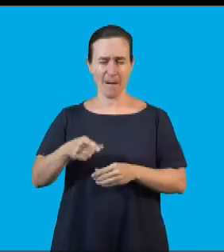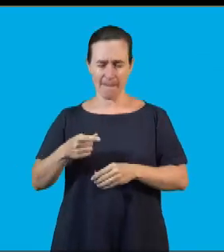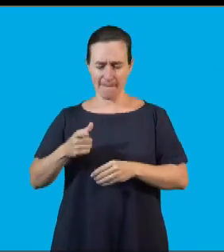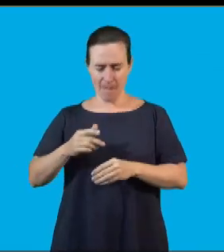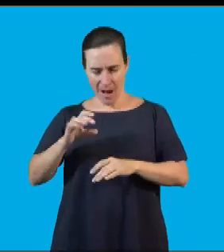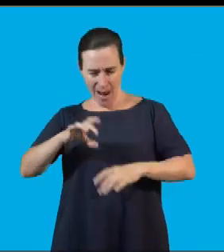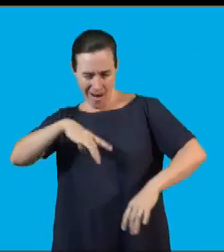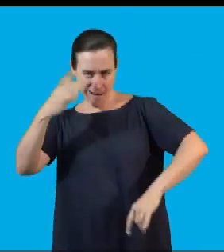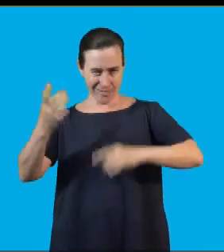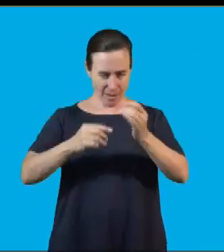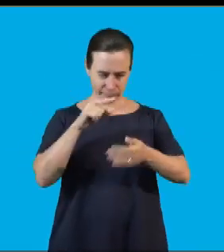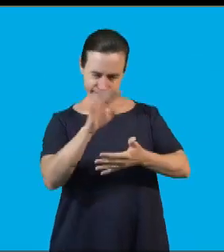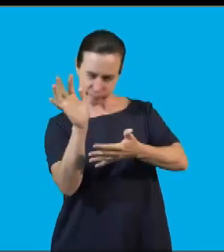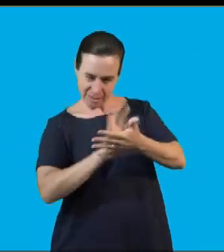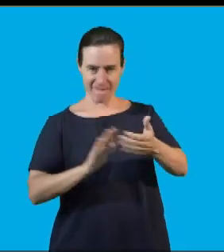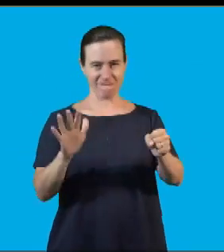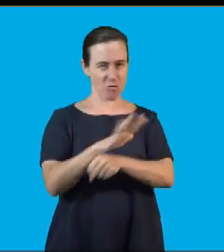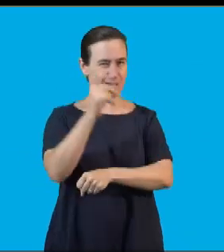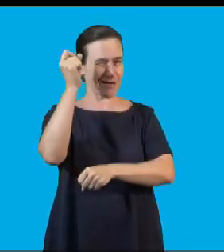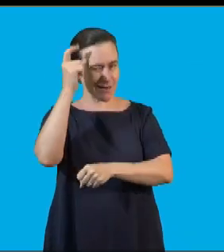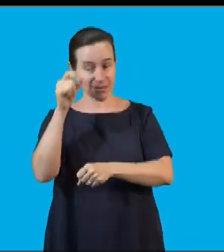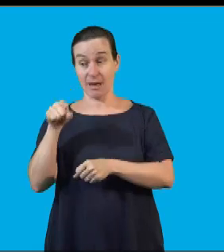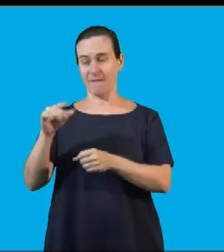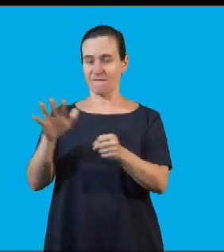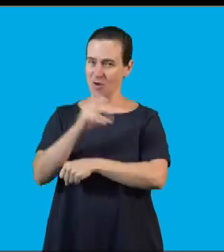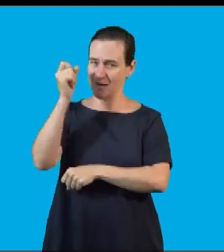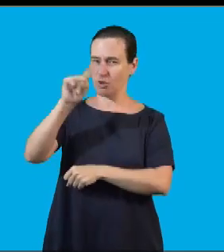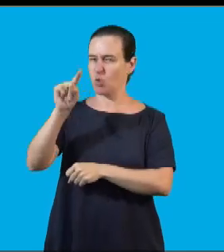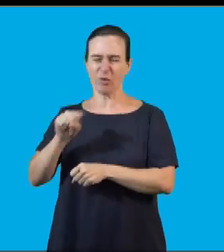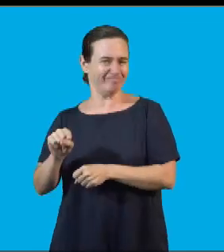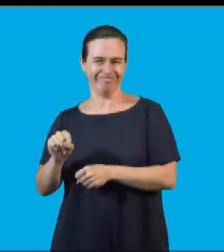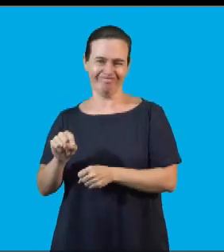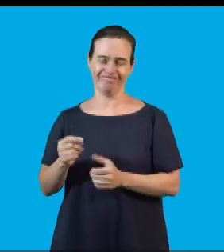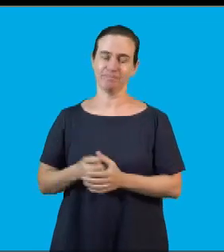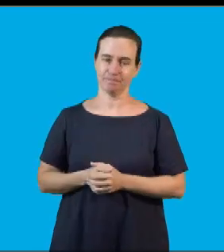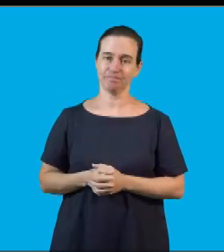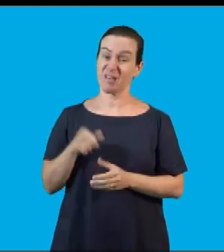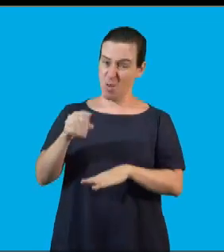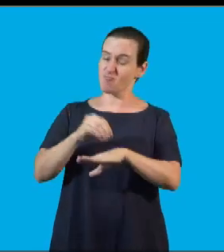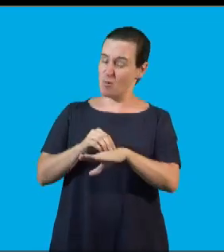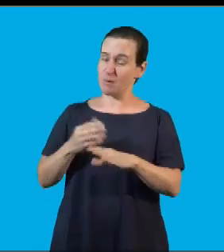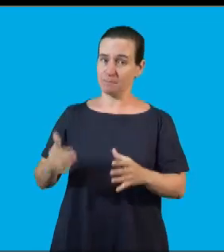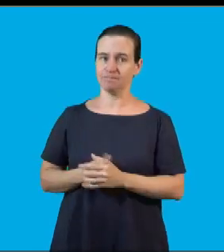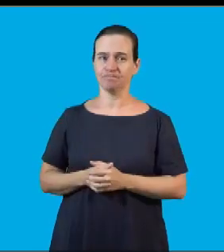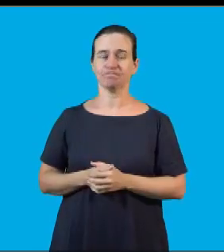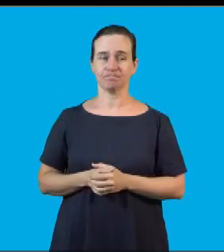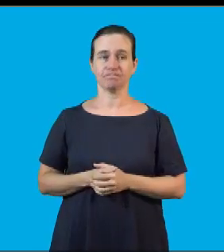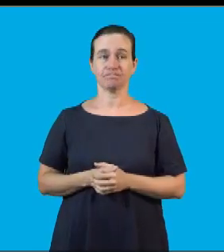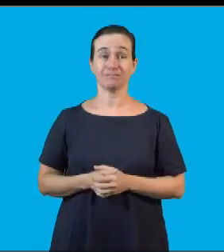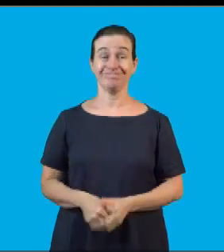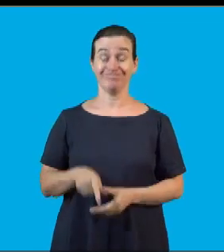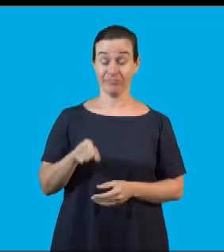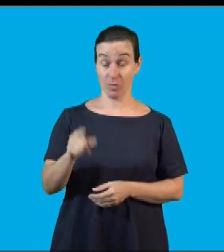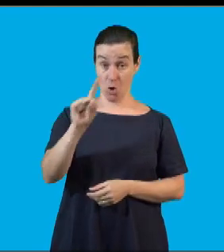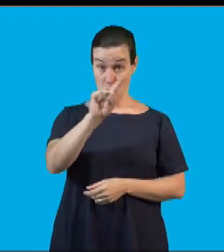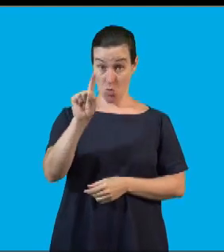not analyzing and interpreting the text and the questions successfully. Let's look at the question